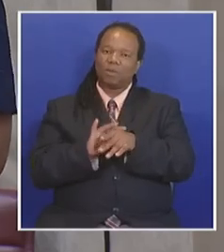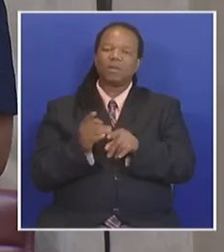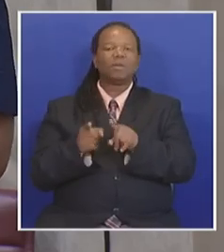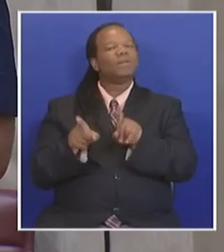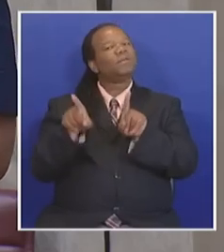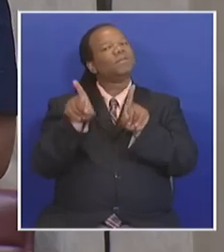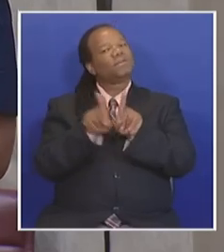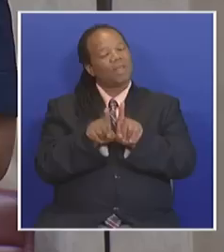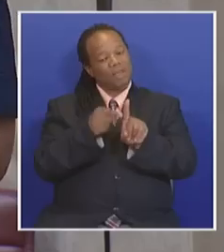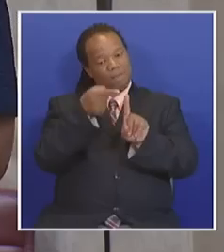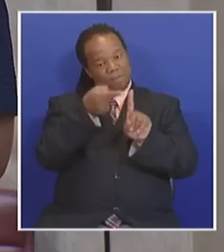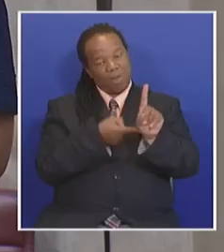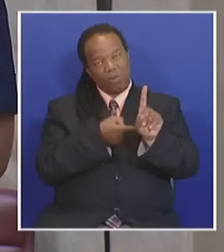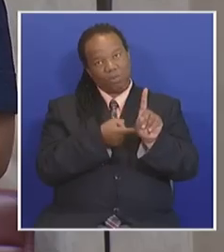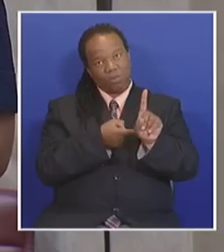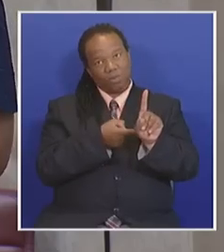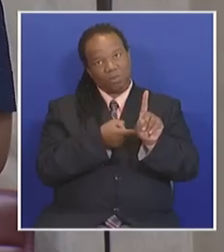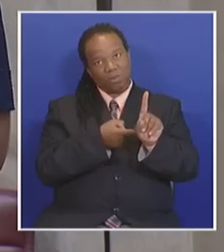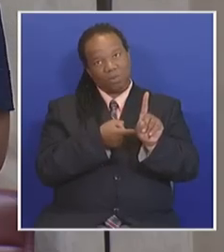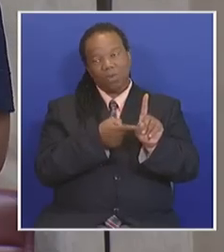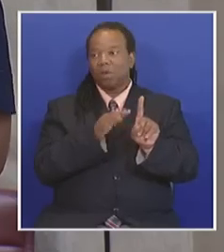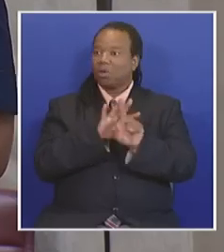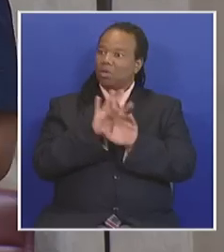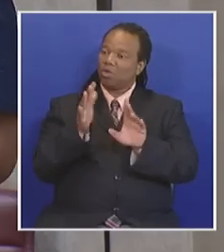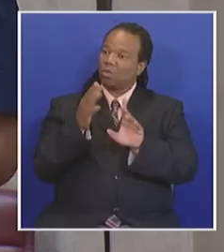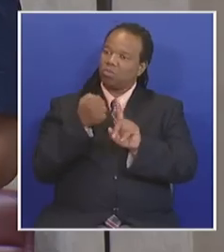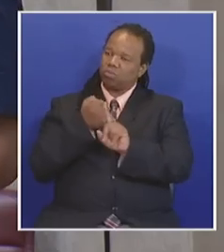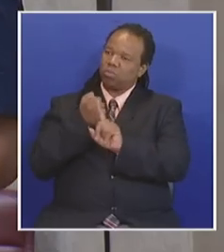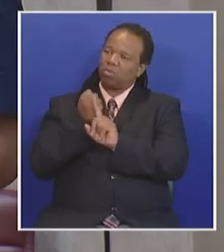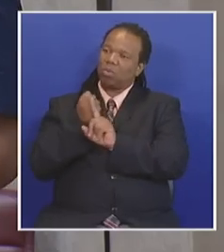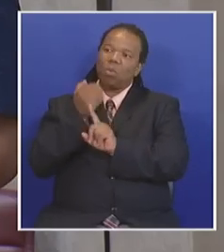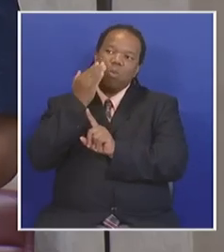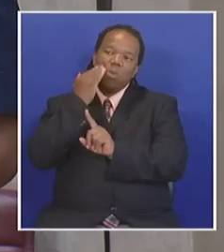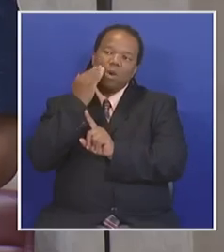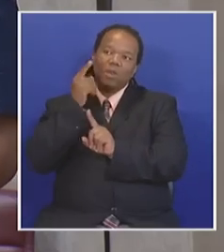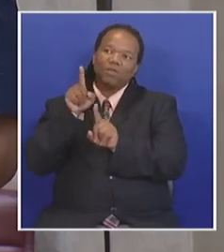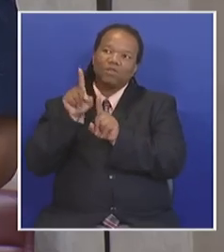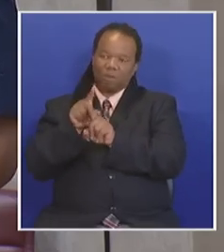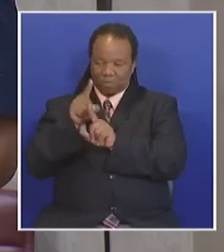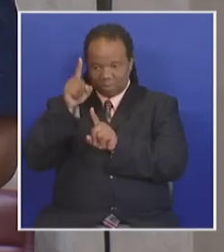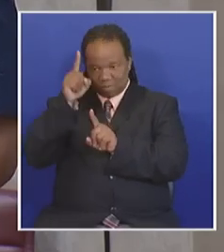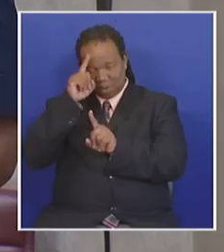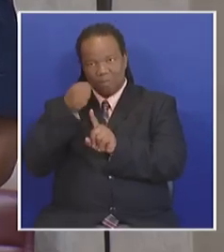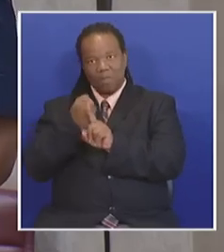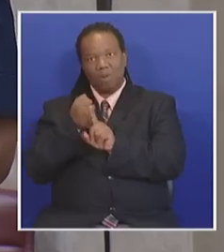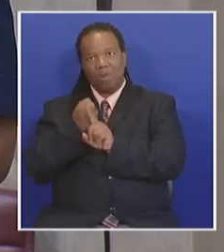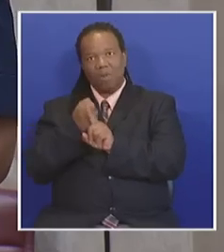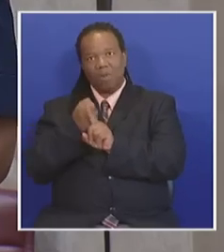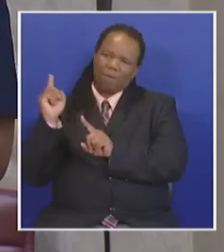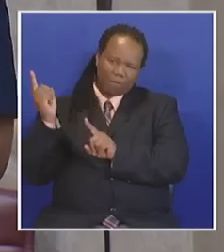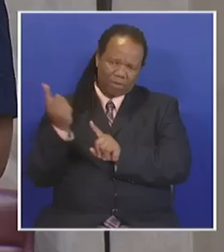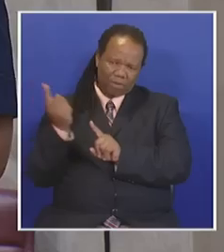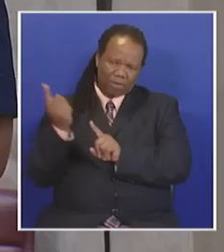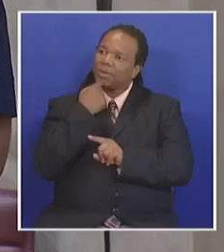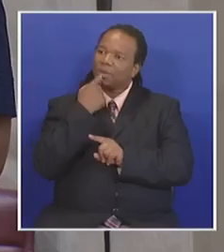his dedication for fighting against white domination, including black domination. The very Madiba who called upon all of us to ensure